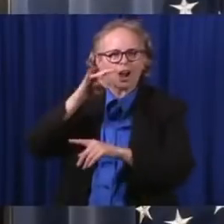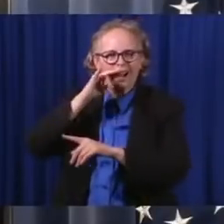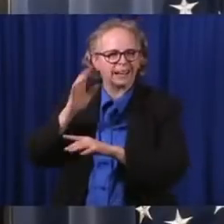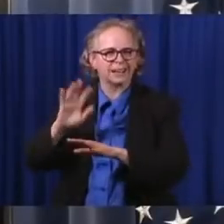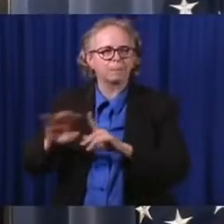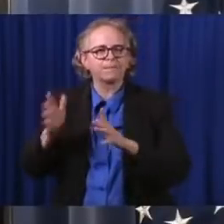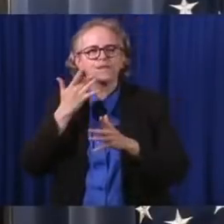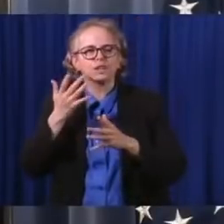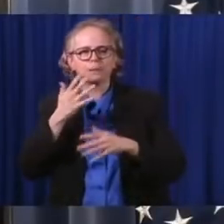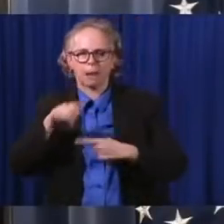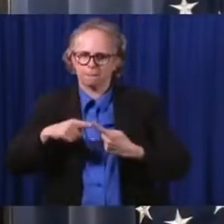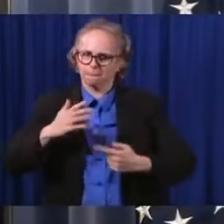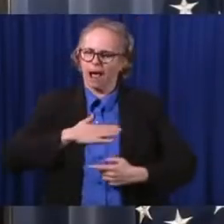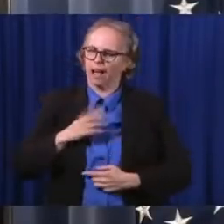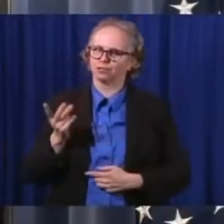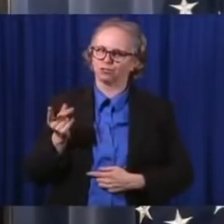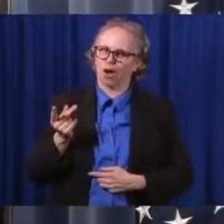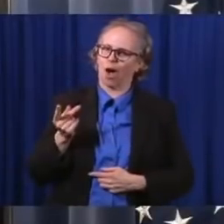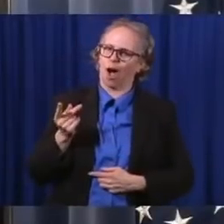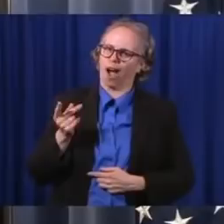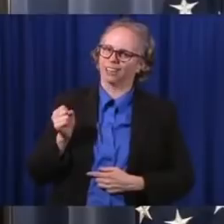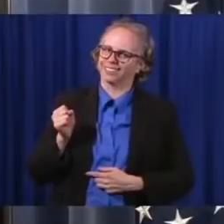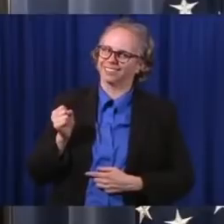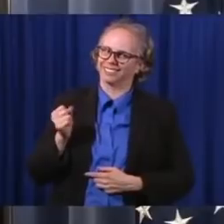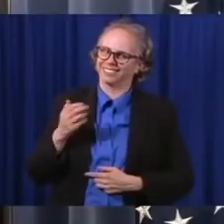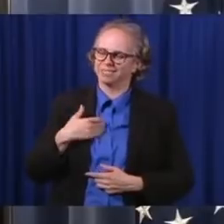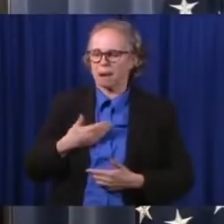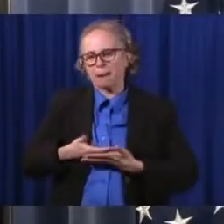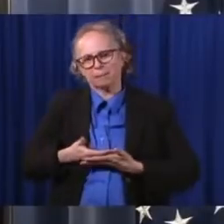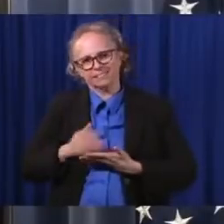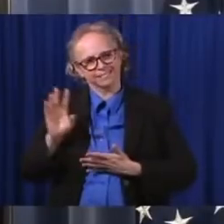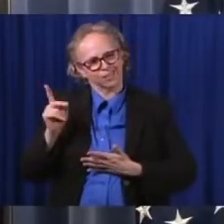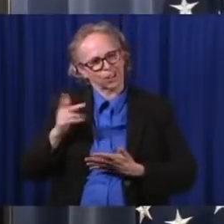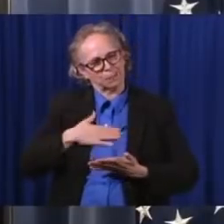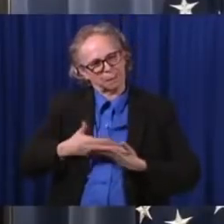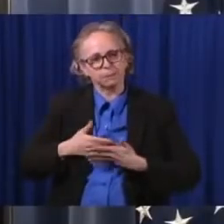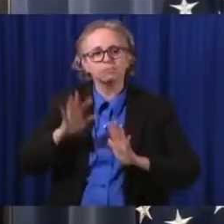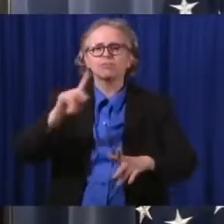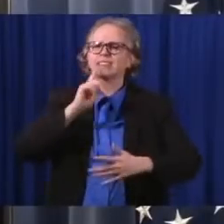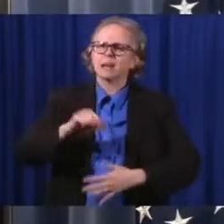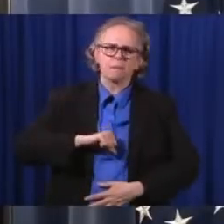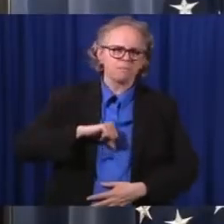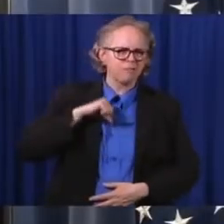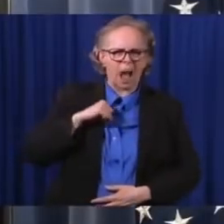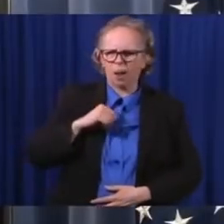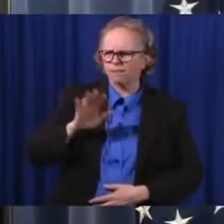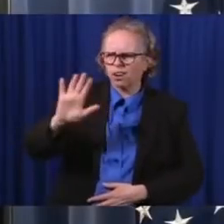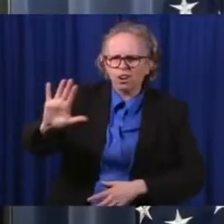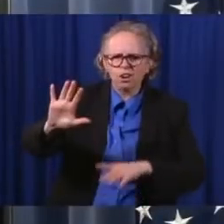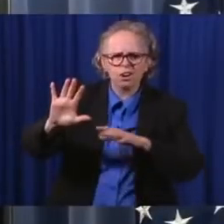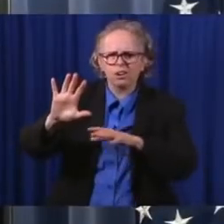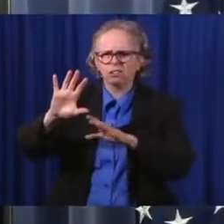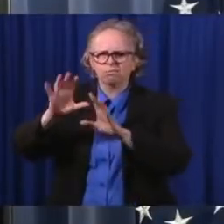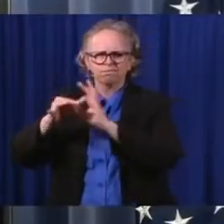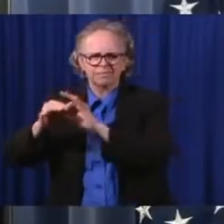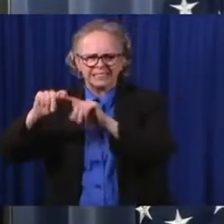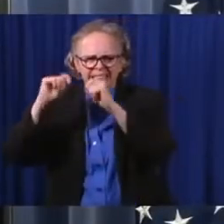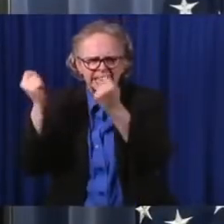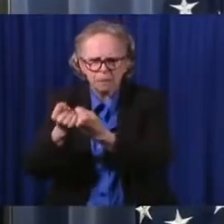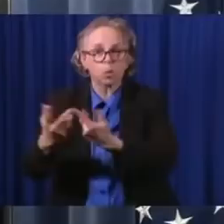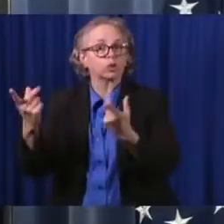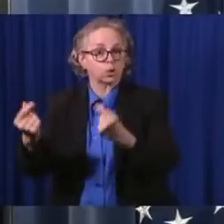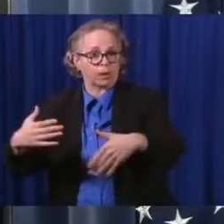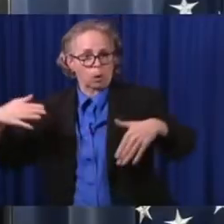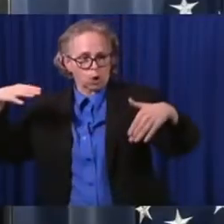do the work of the National Guard every single day, and I couldn't be more proud of the work they're doing. So when her teams go into the facilities, they will generally be